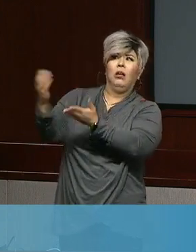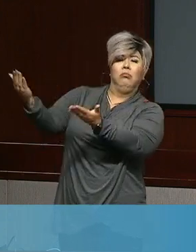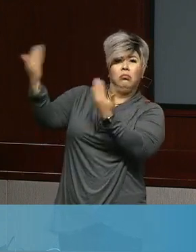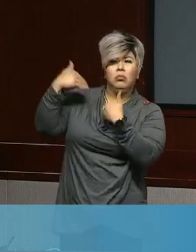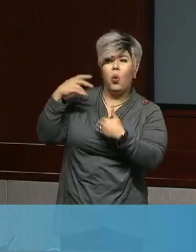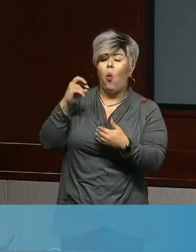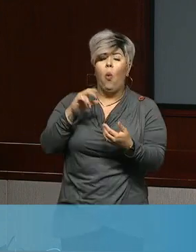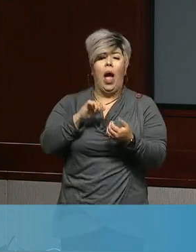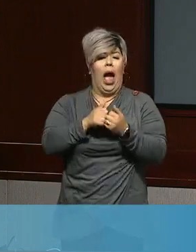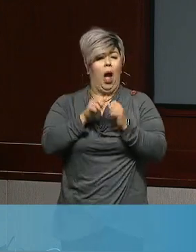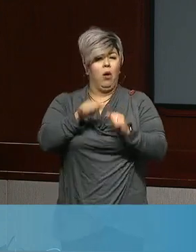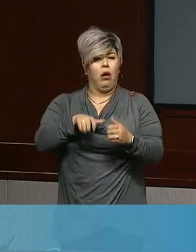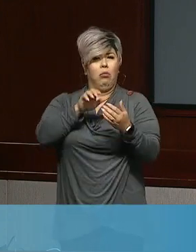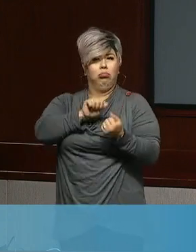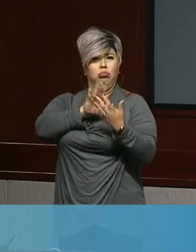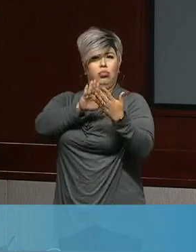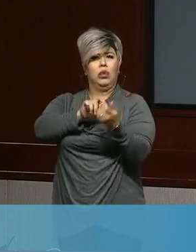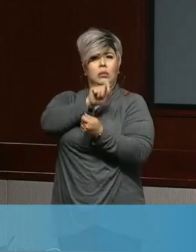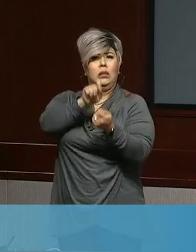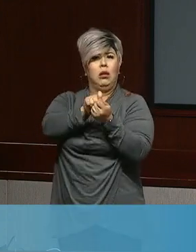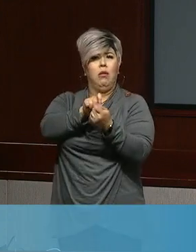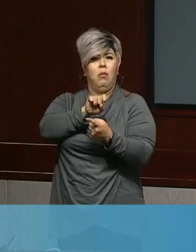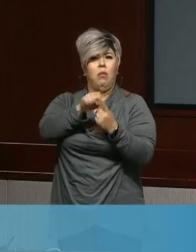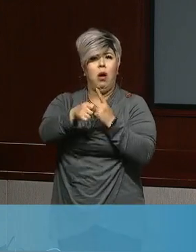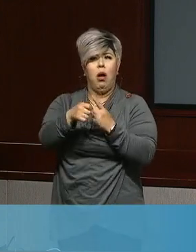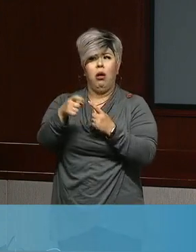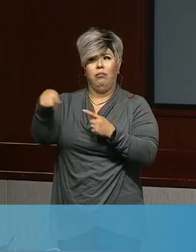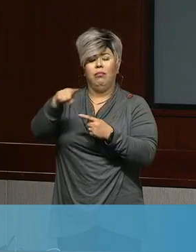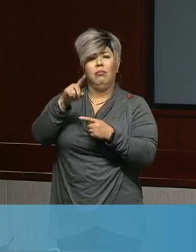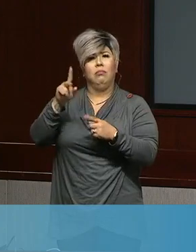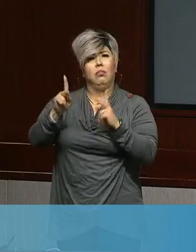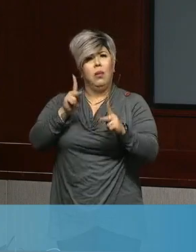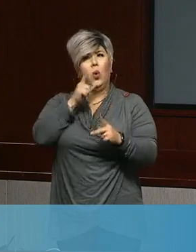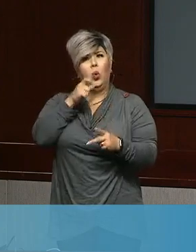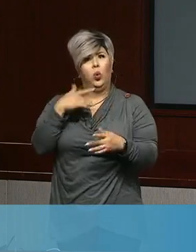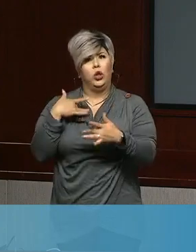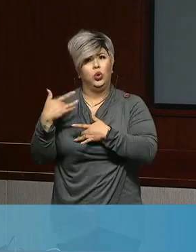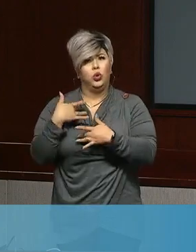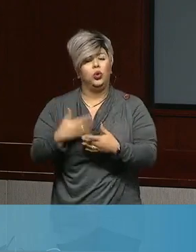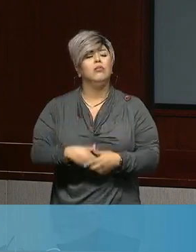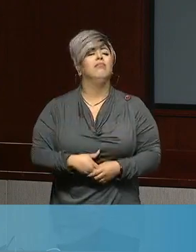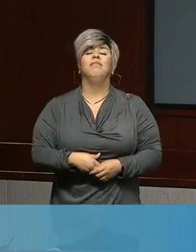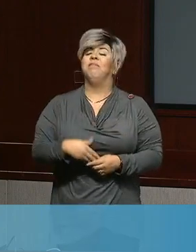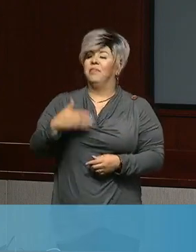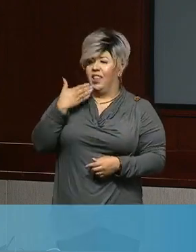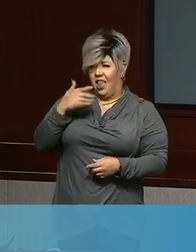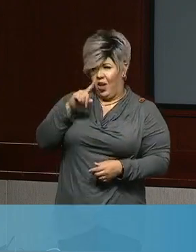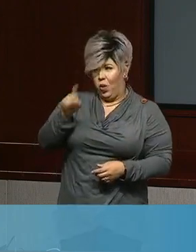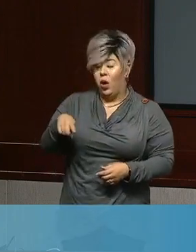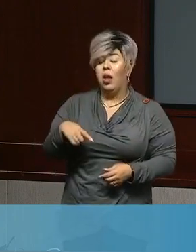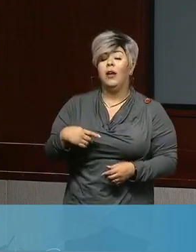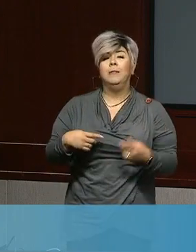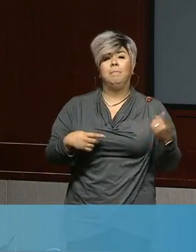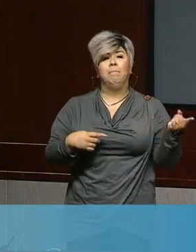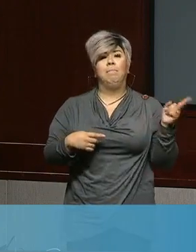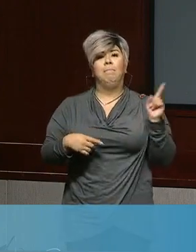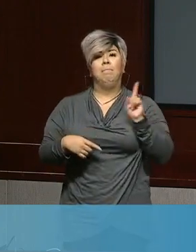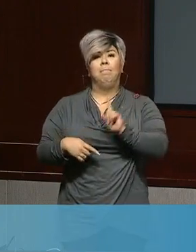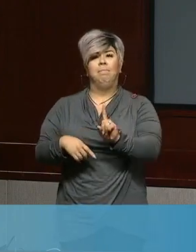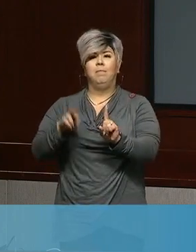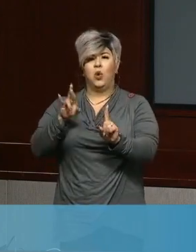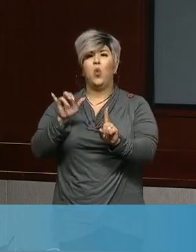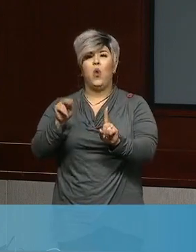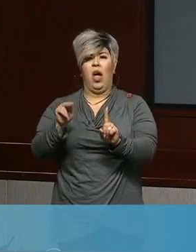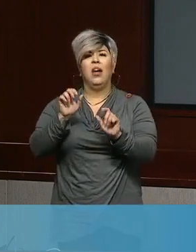address some of these concerns of our citizens? Thanks for the question, Tim. We're going to have